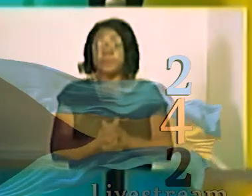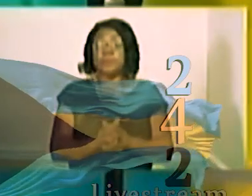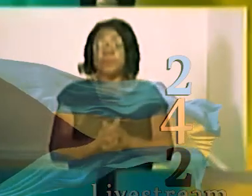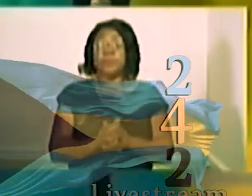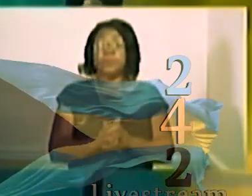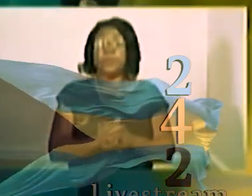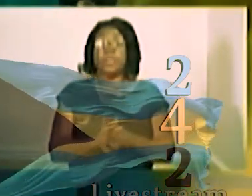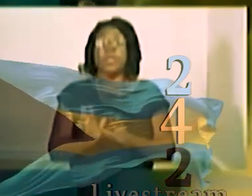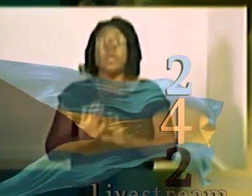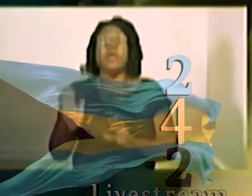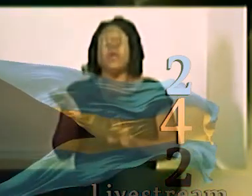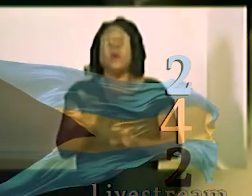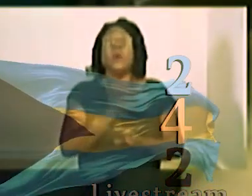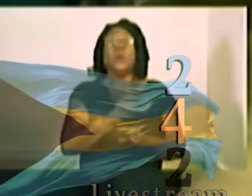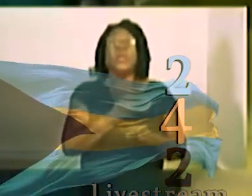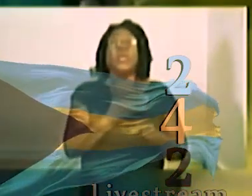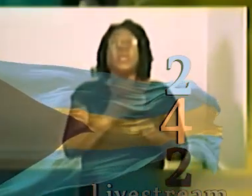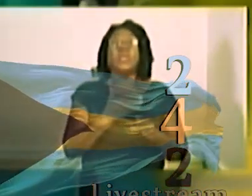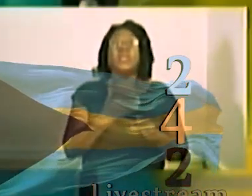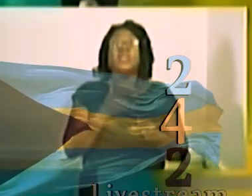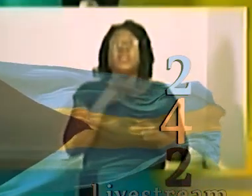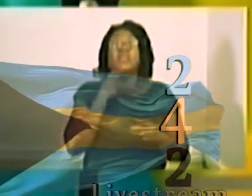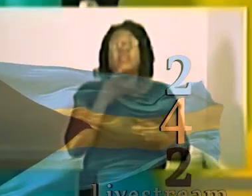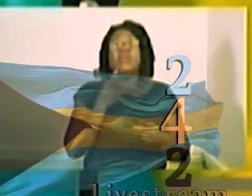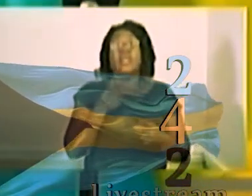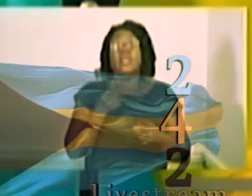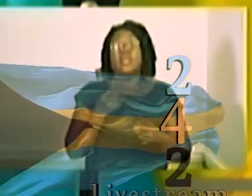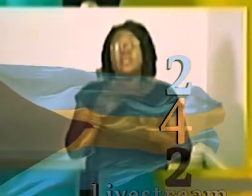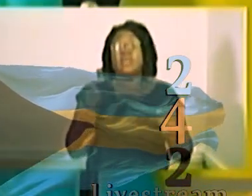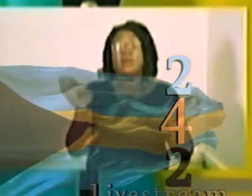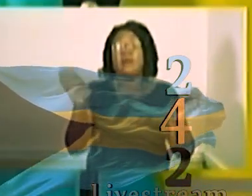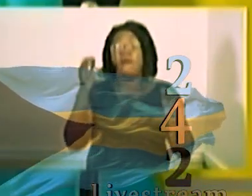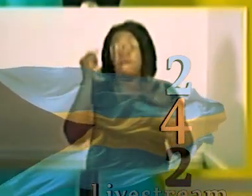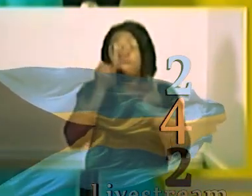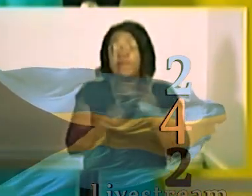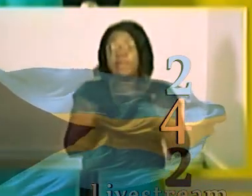We anticipate that the final closure will be in a week's time.